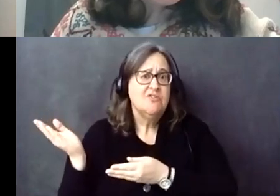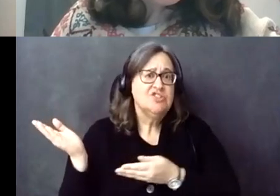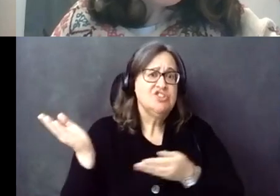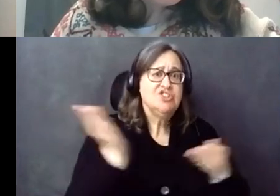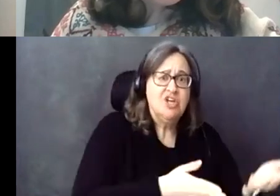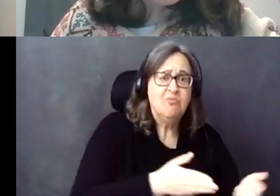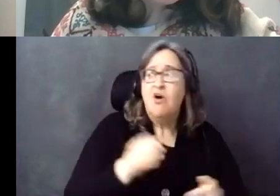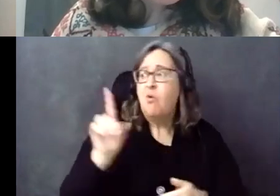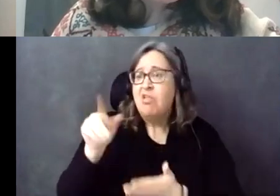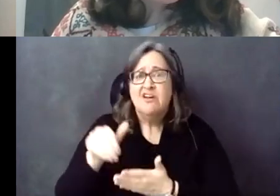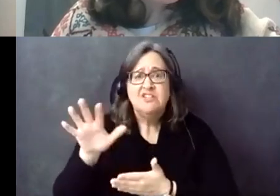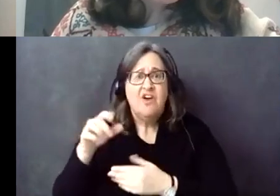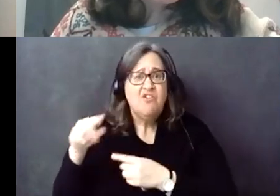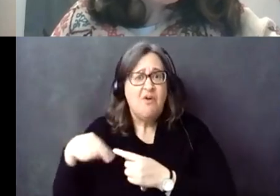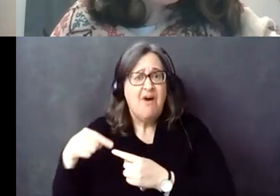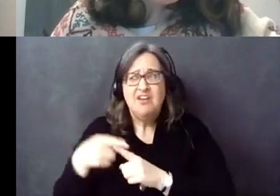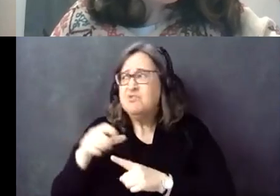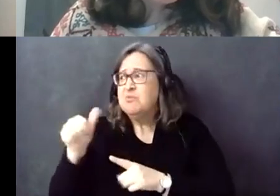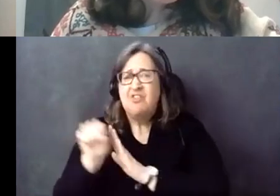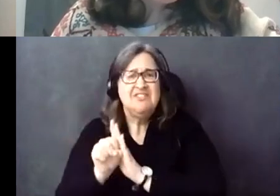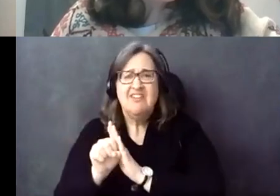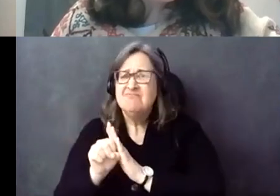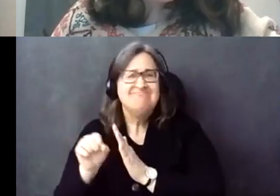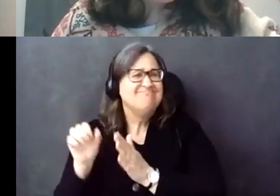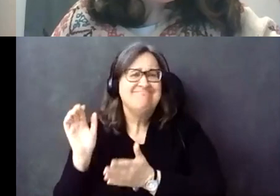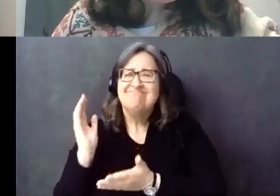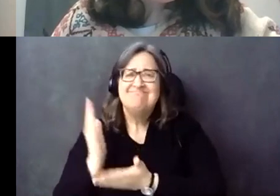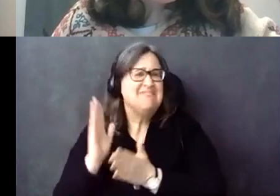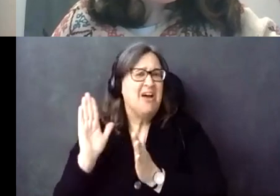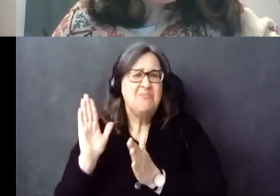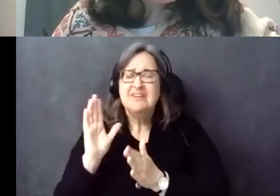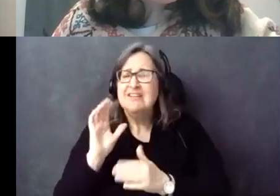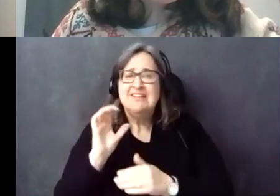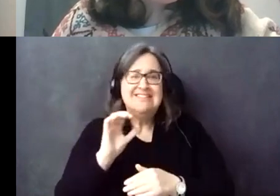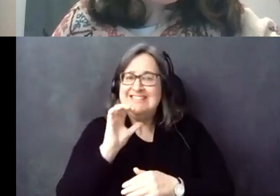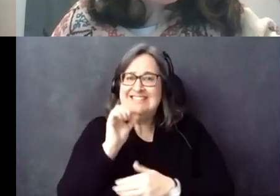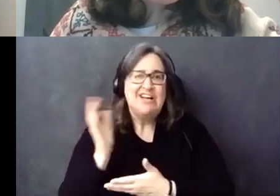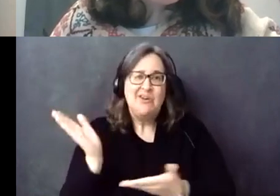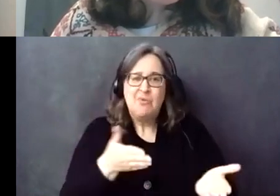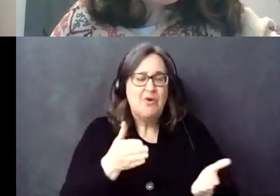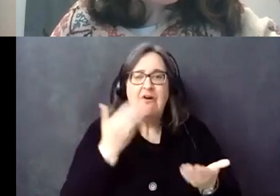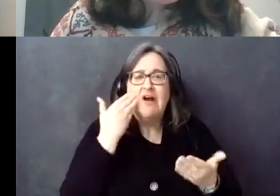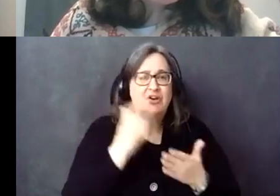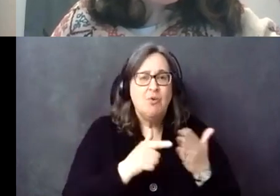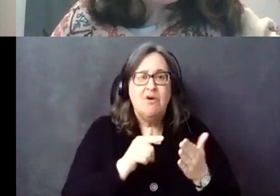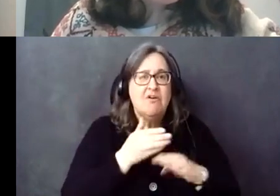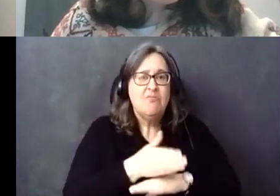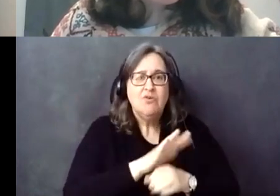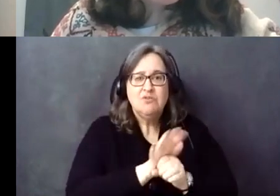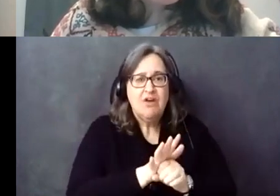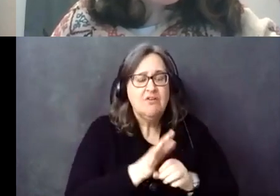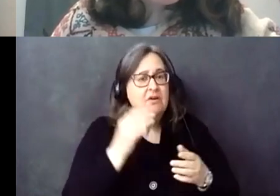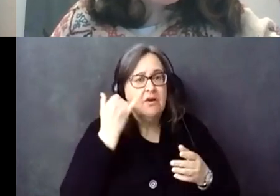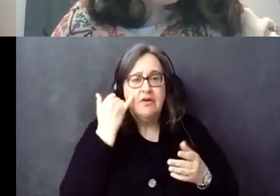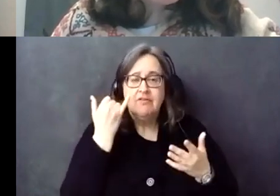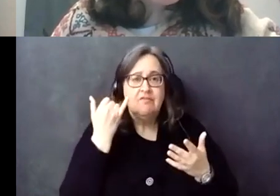shelf, those days are over. We've already seen how fragile this system is. And I don't see what a post-pandemic world is going to, if we go back to that,